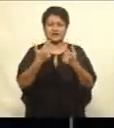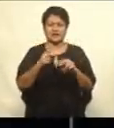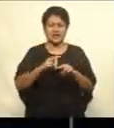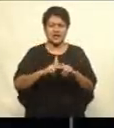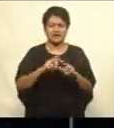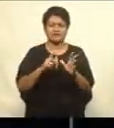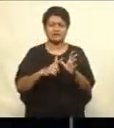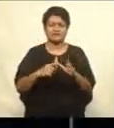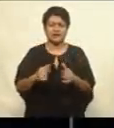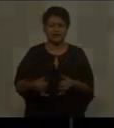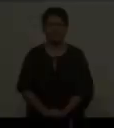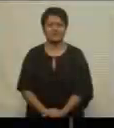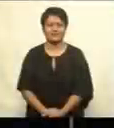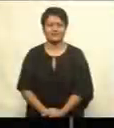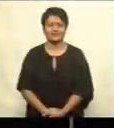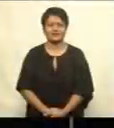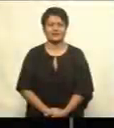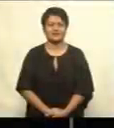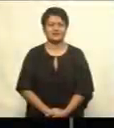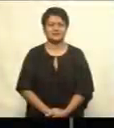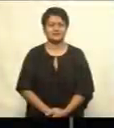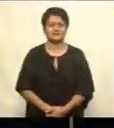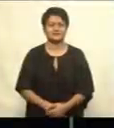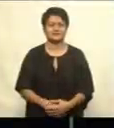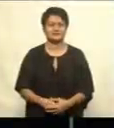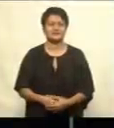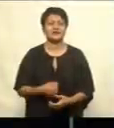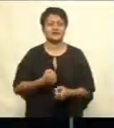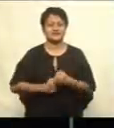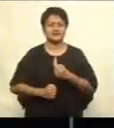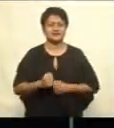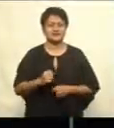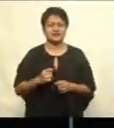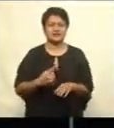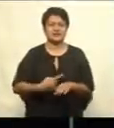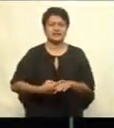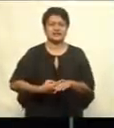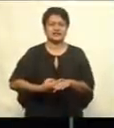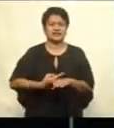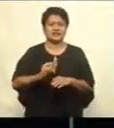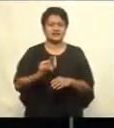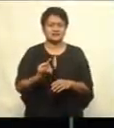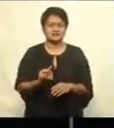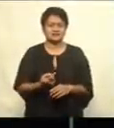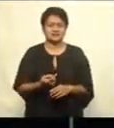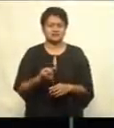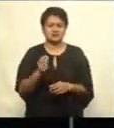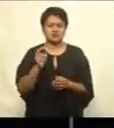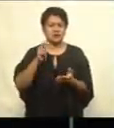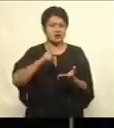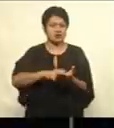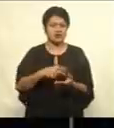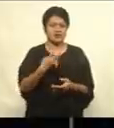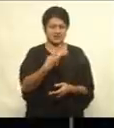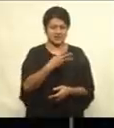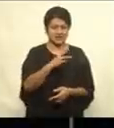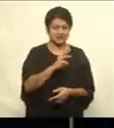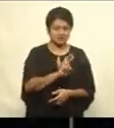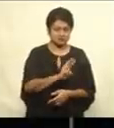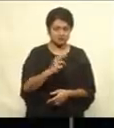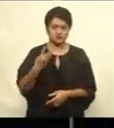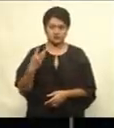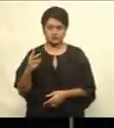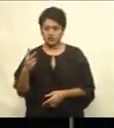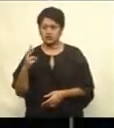give Leicester City the trophy. The Rabbitohs survived a late attack from the Sharks to record a 32-22 win over Cronulla